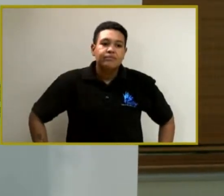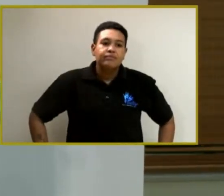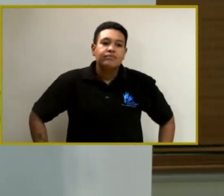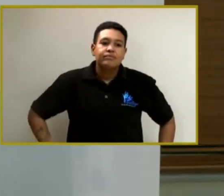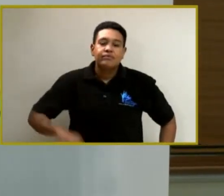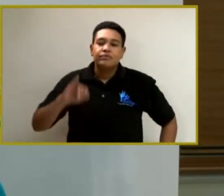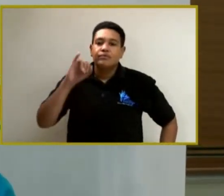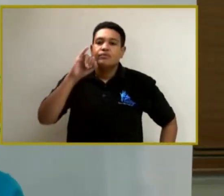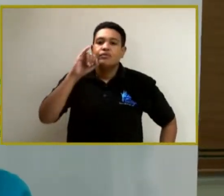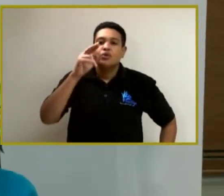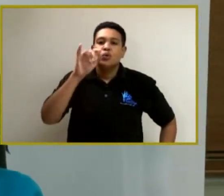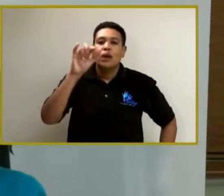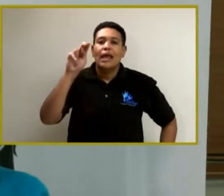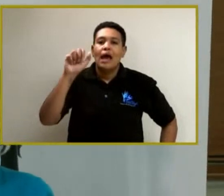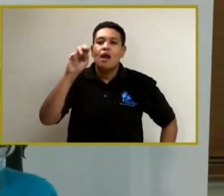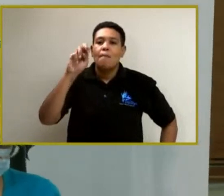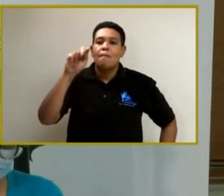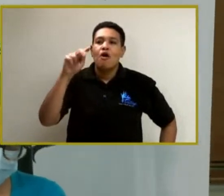from the Gleaner.